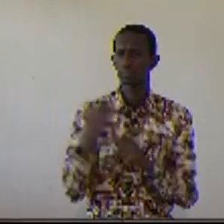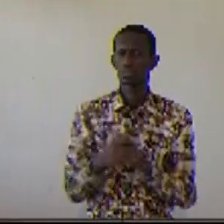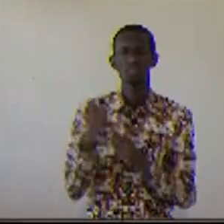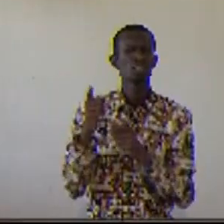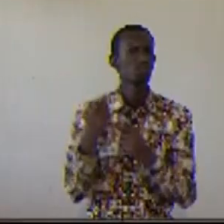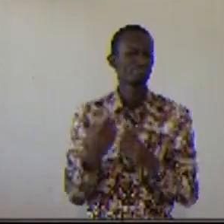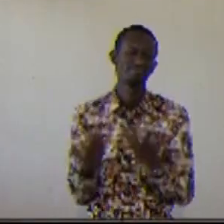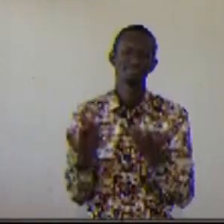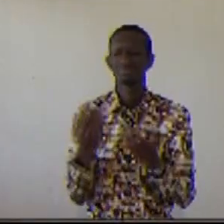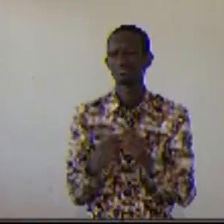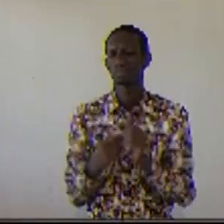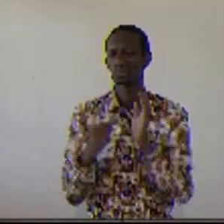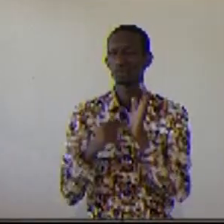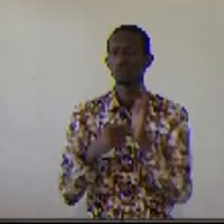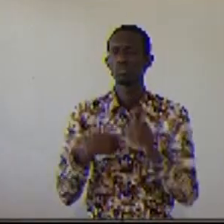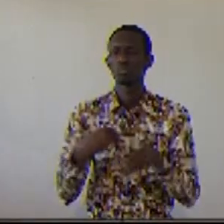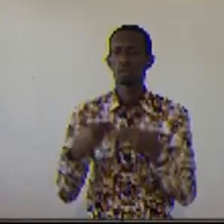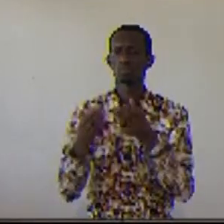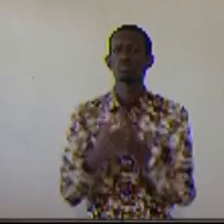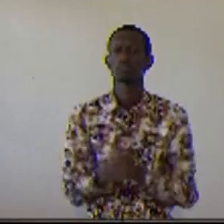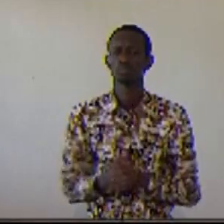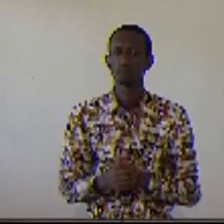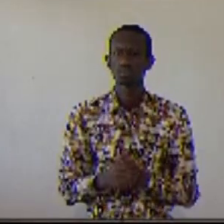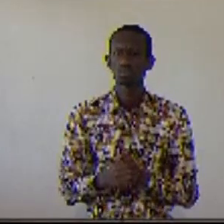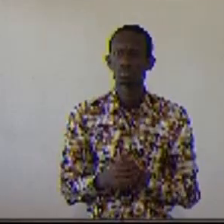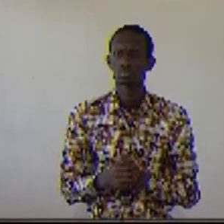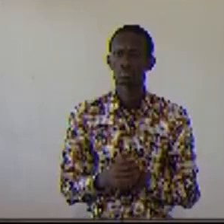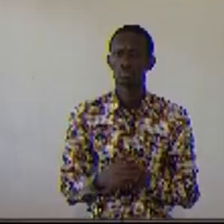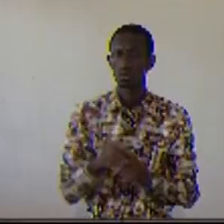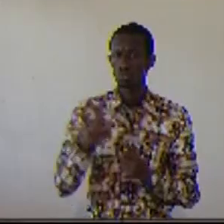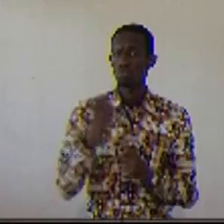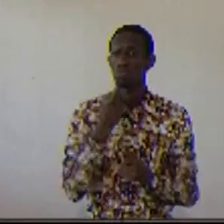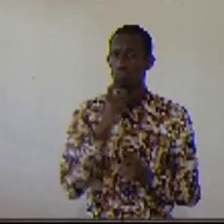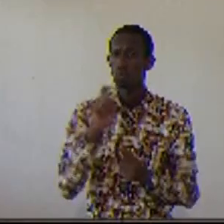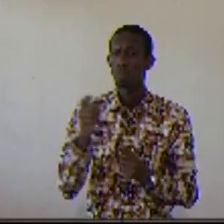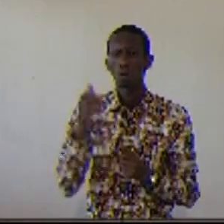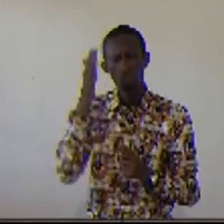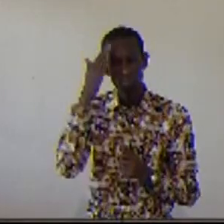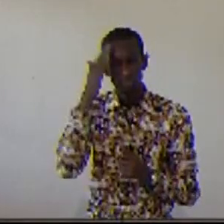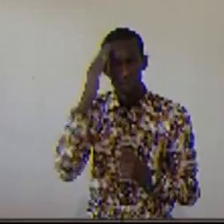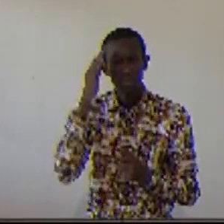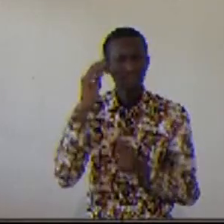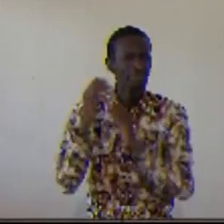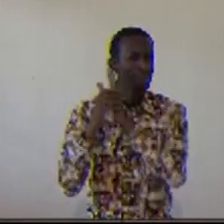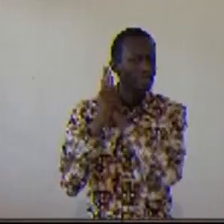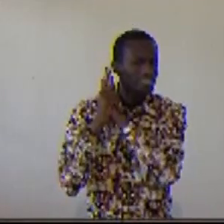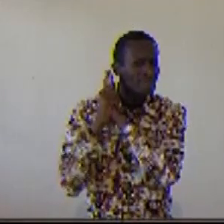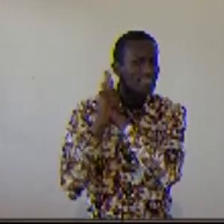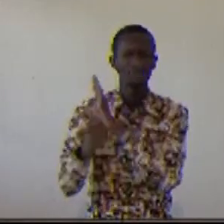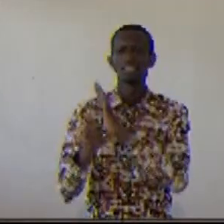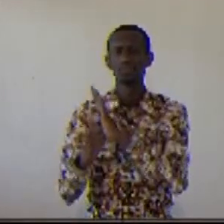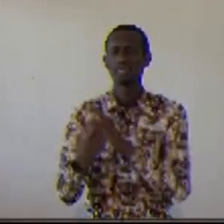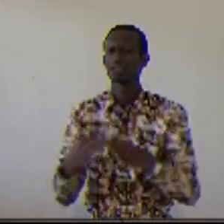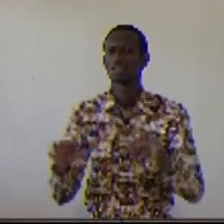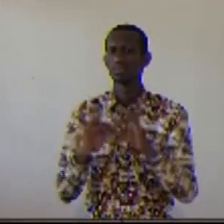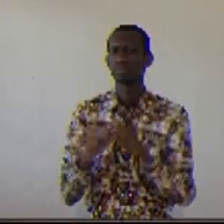quarter. That's just an approximate. And then you have to use the scale that is very clear. 3/4